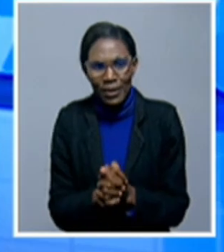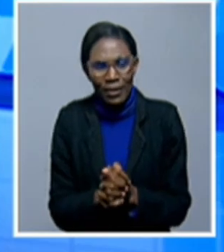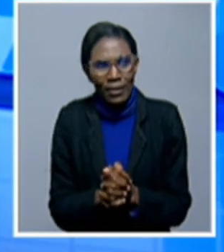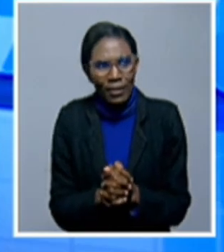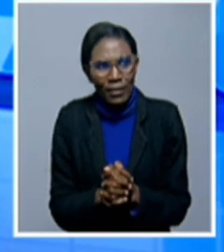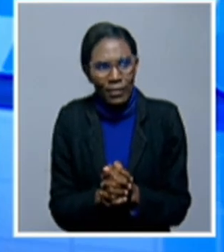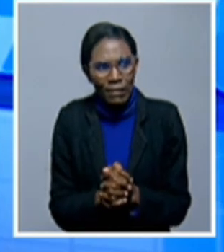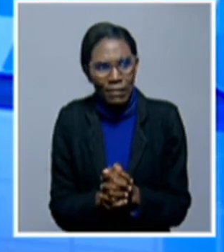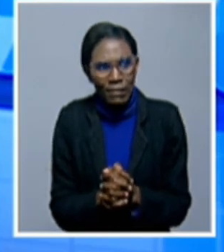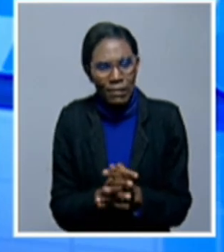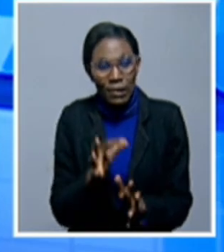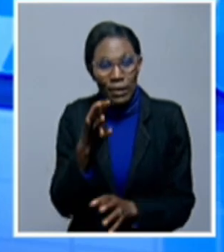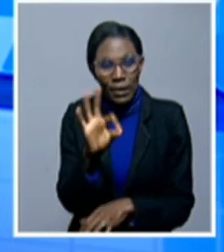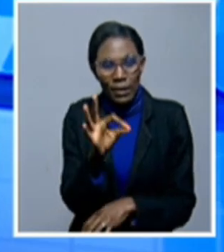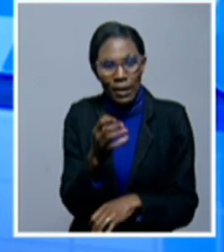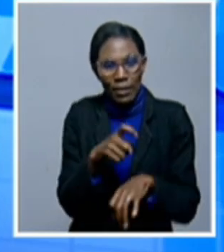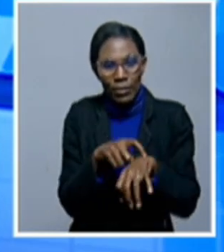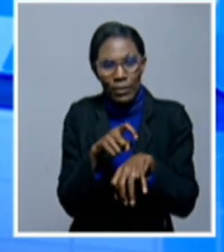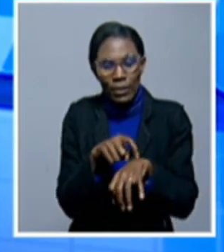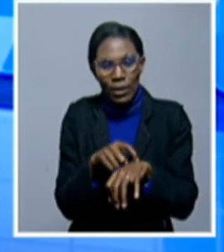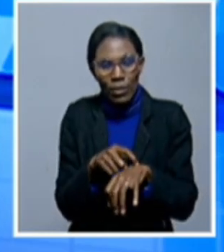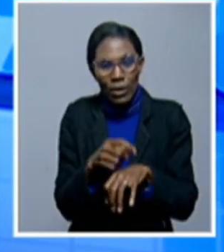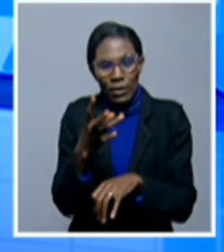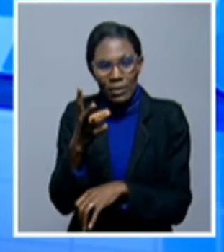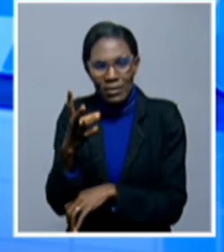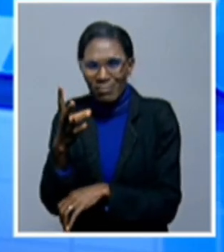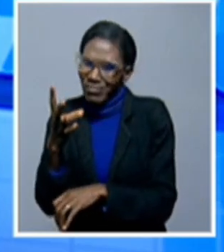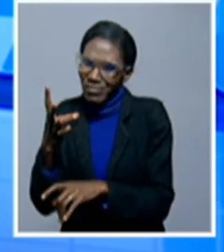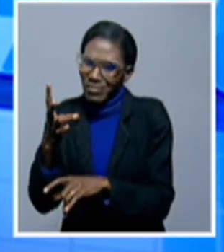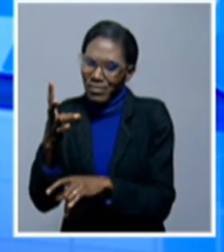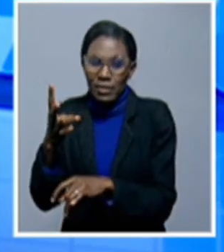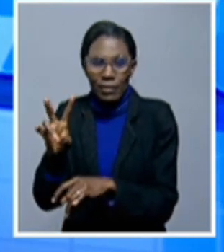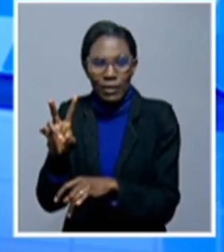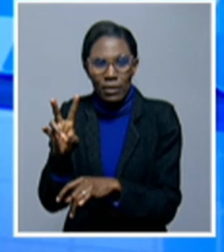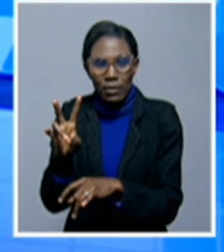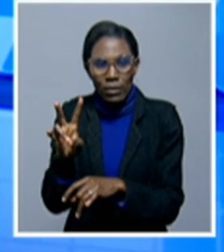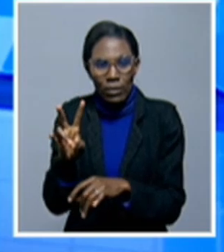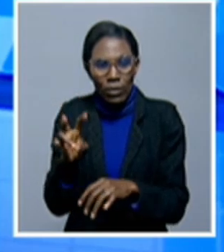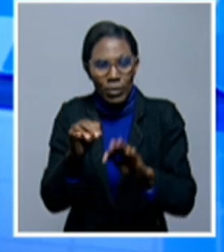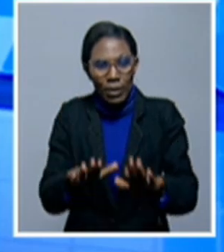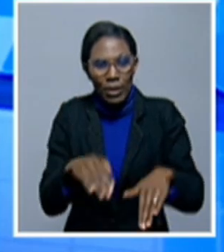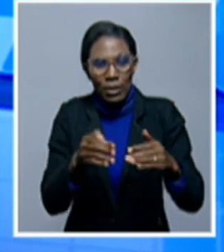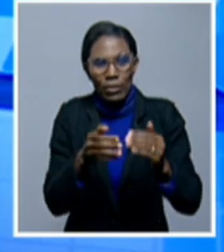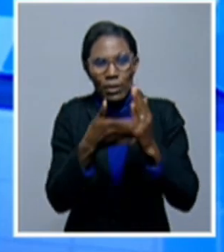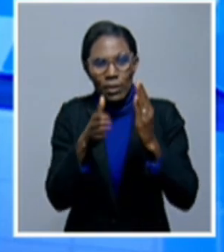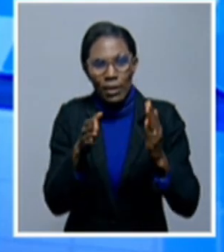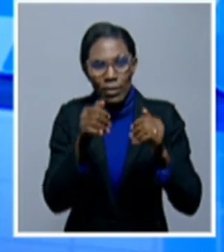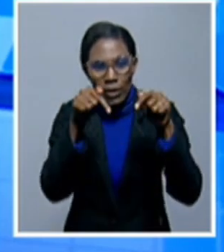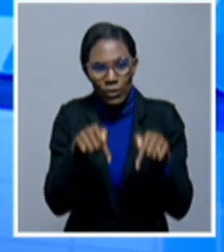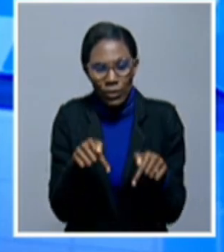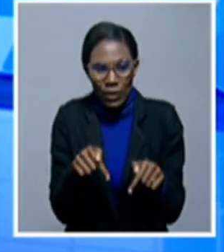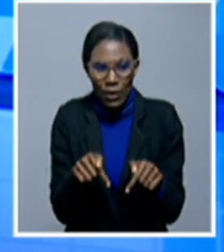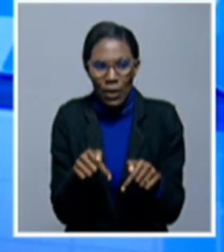Session of the Seventh Parliament, which adjourned in April, resumes today, marking the continuation of the